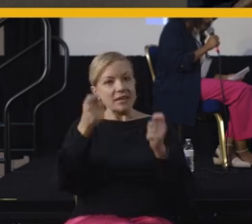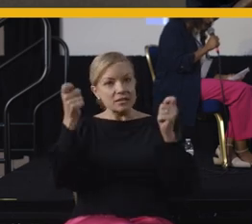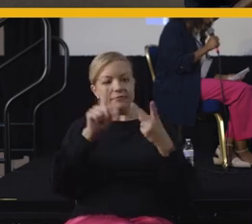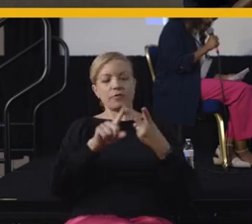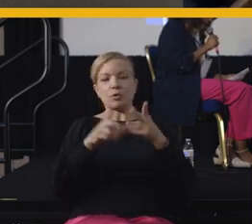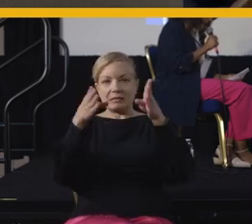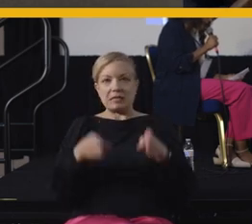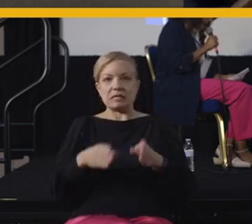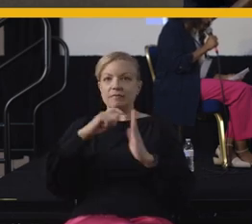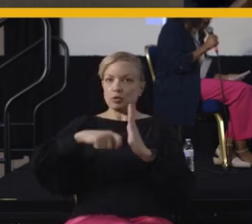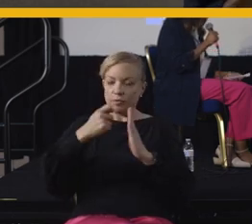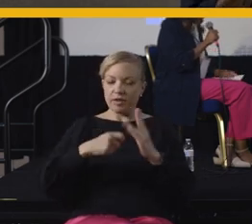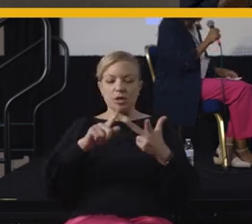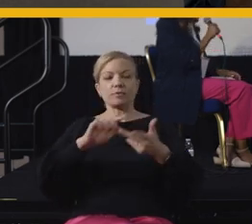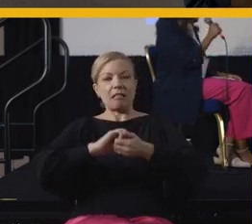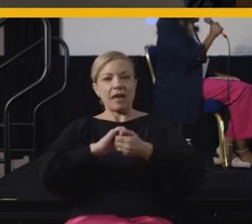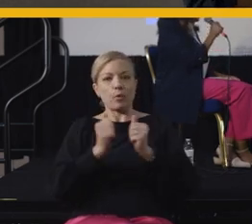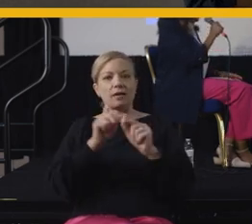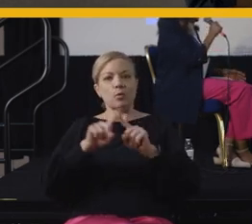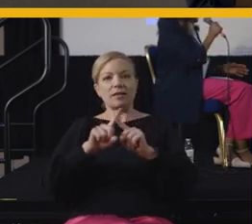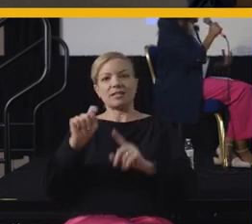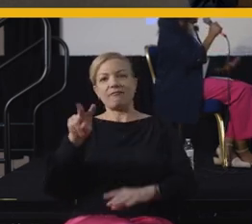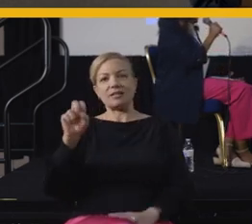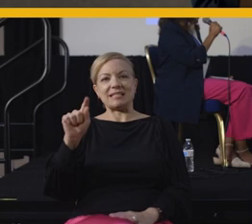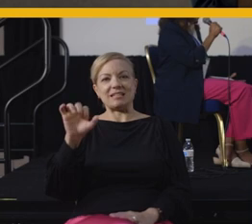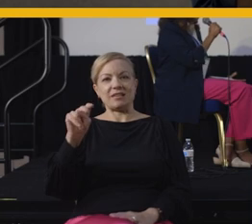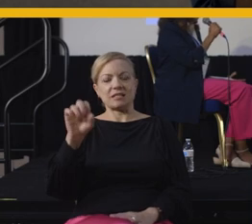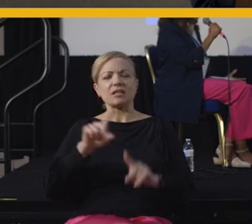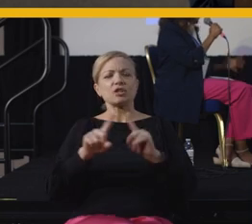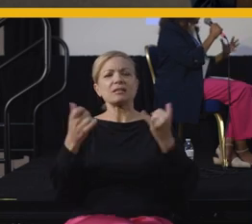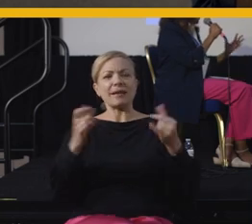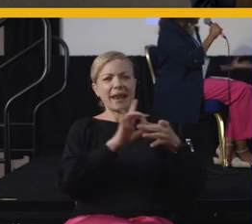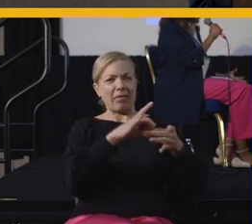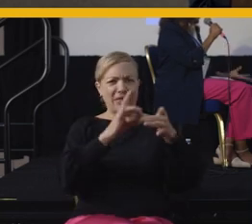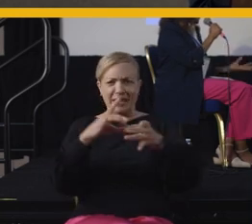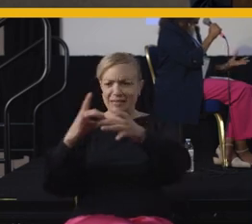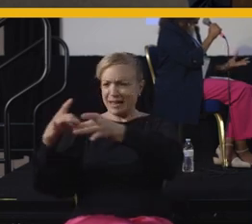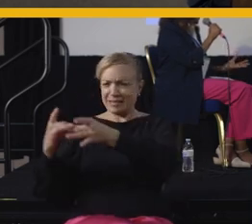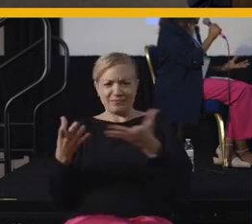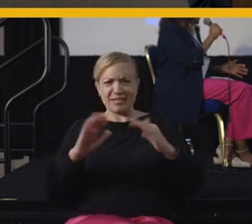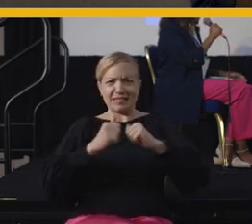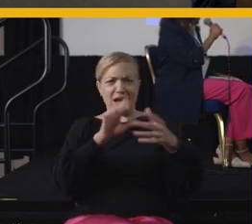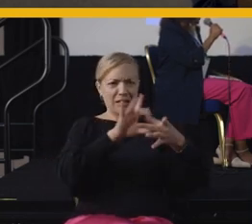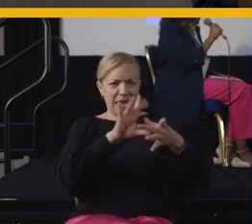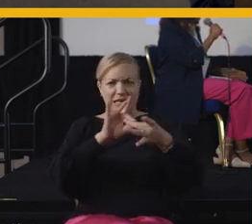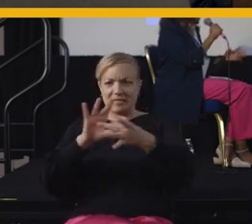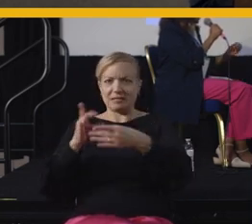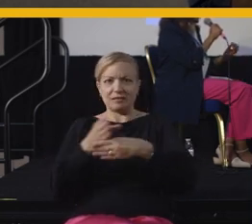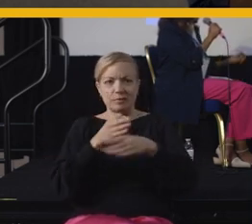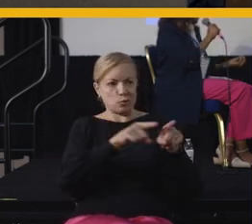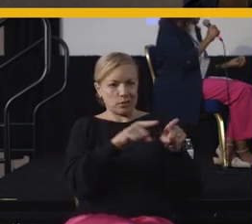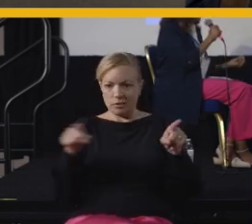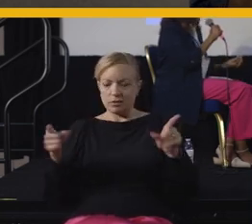films and station collaborations, where do you find the connective tissue between all of those entities? And can